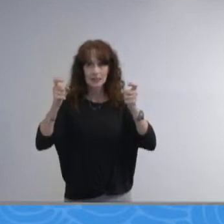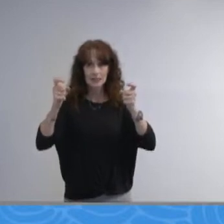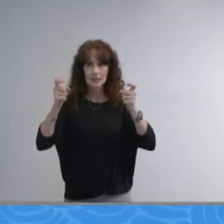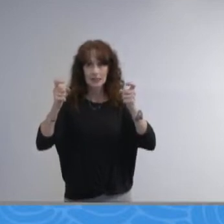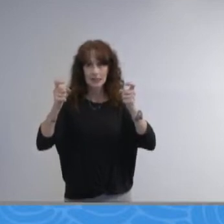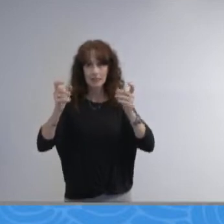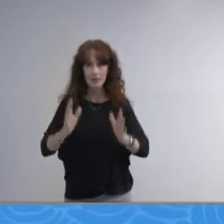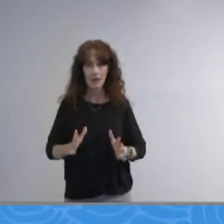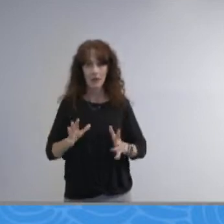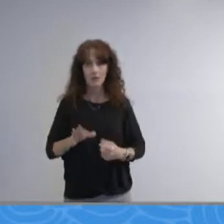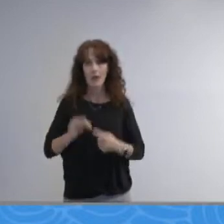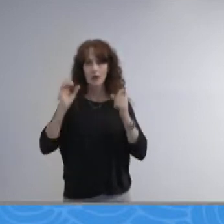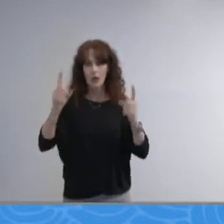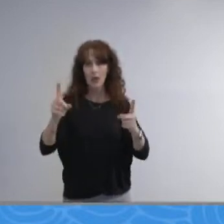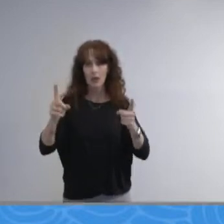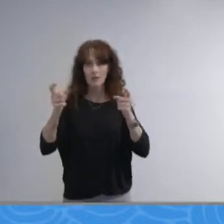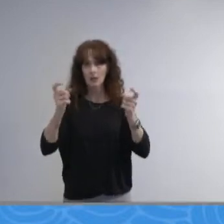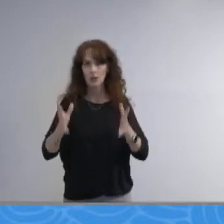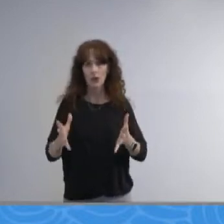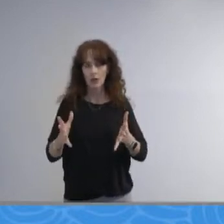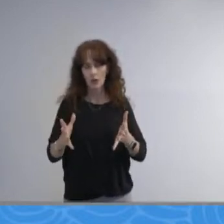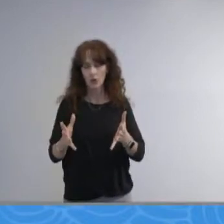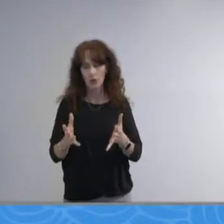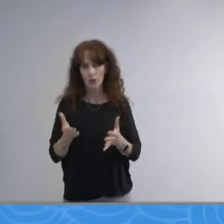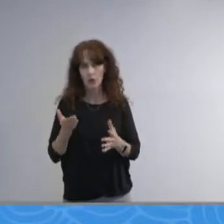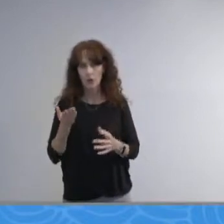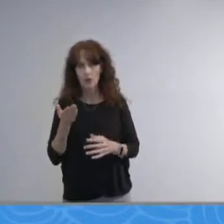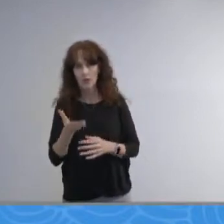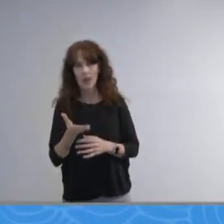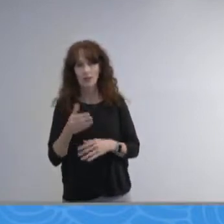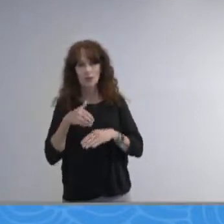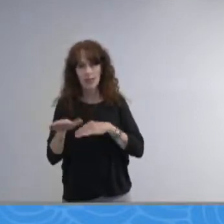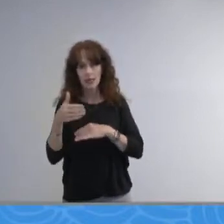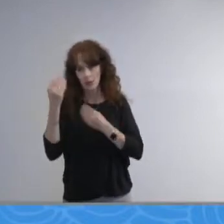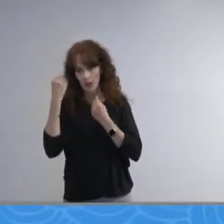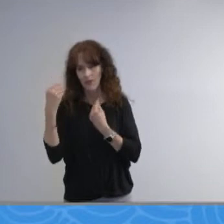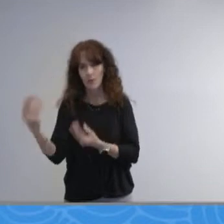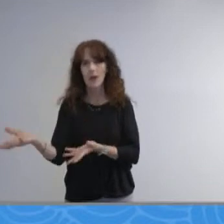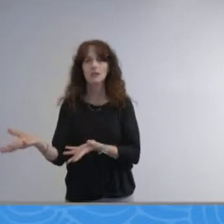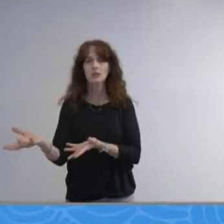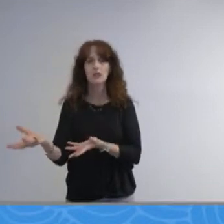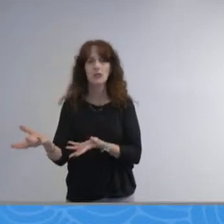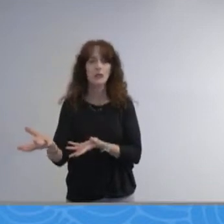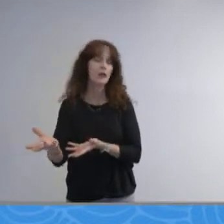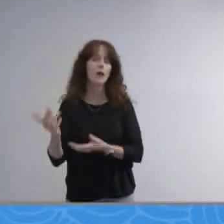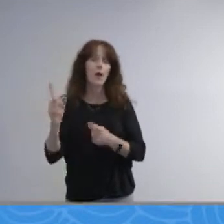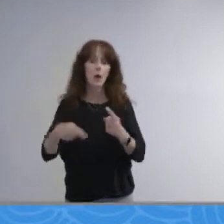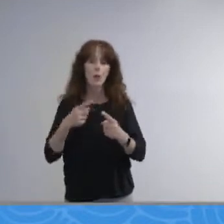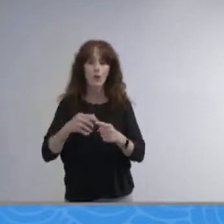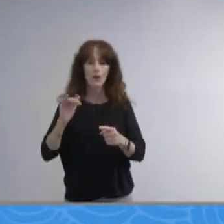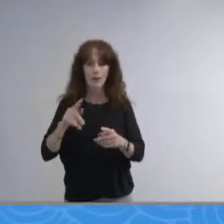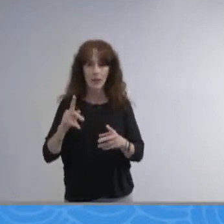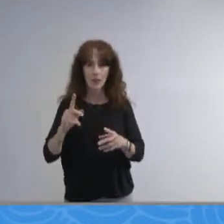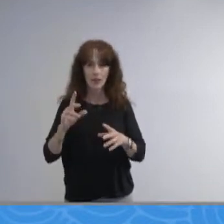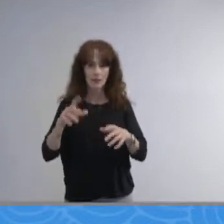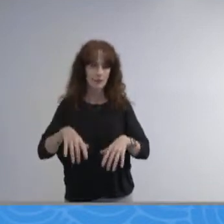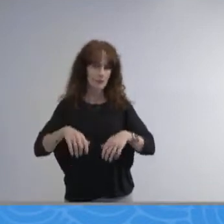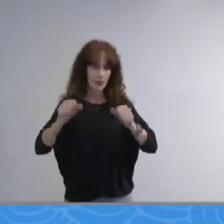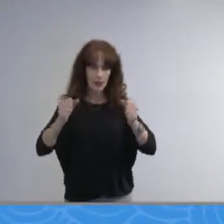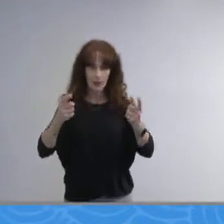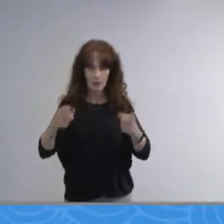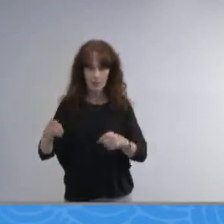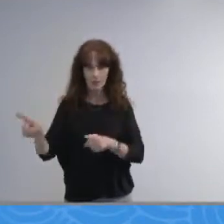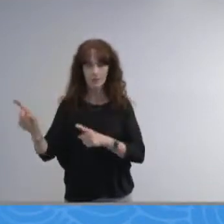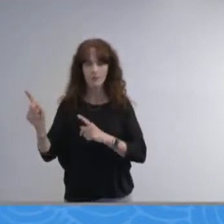the special educations administrator that's, sending you the information on, when the IEP meeting is going to take,